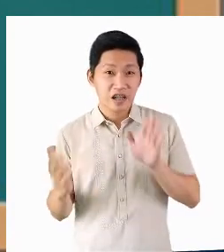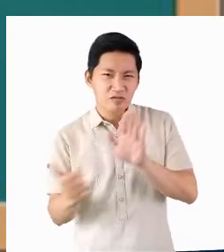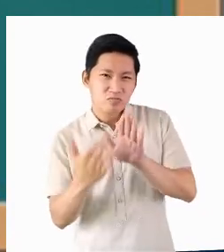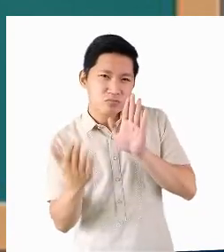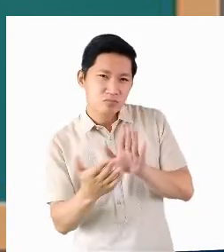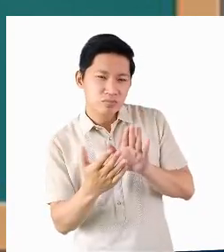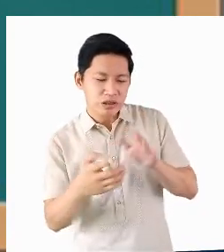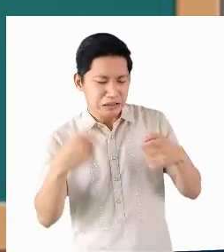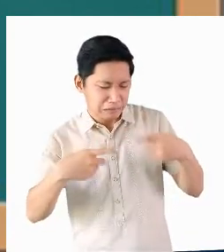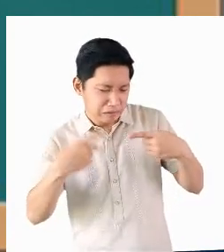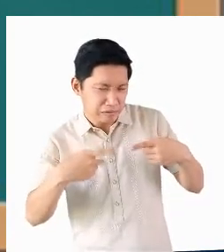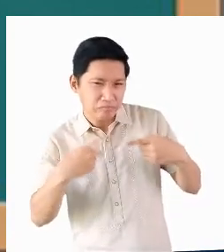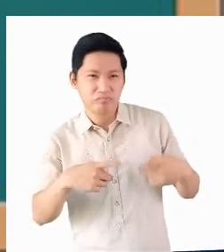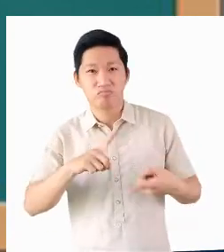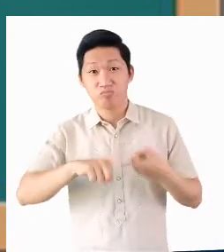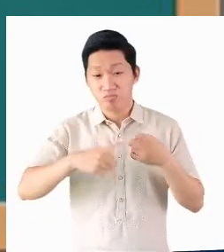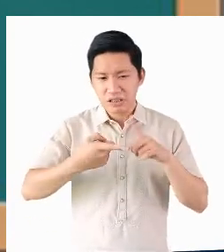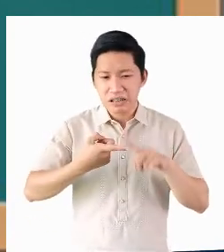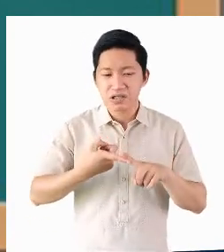confrontation with a friend,